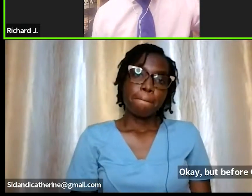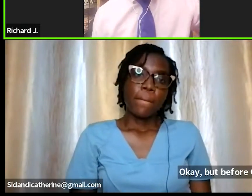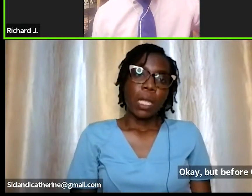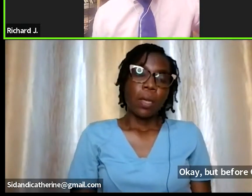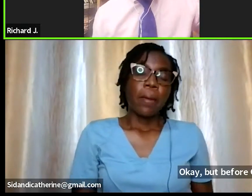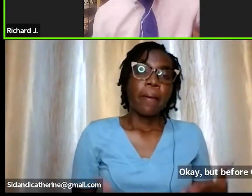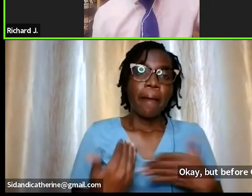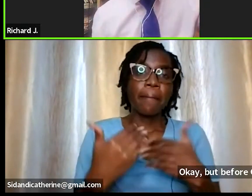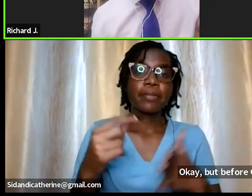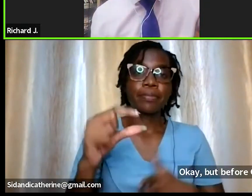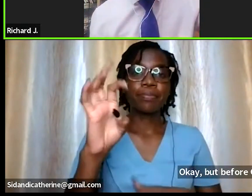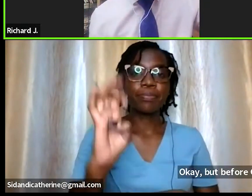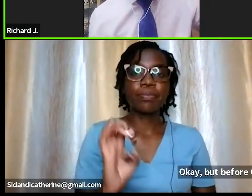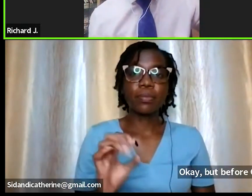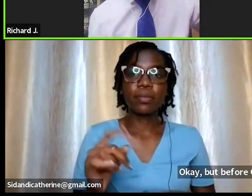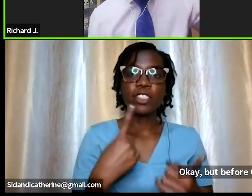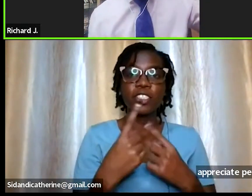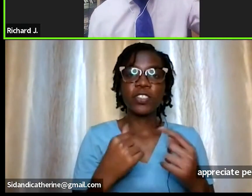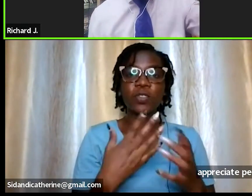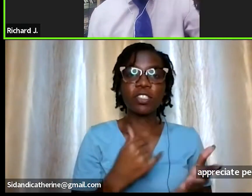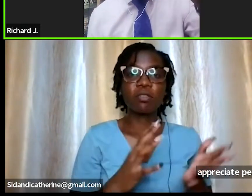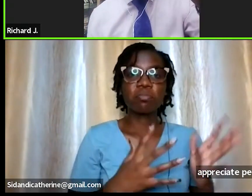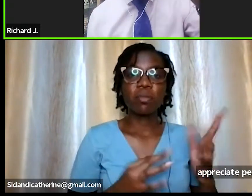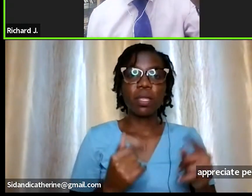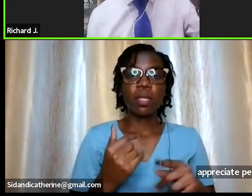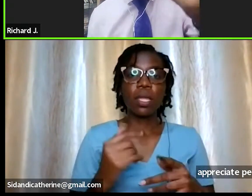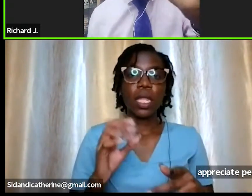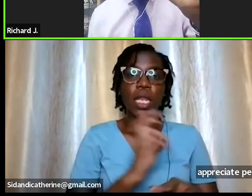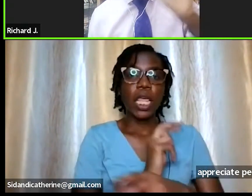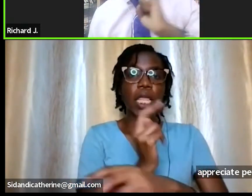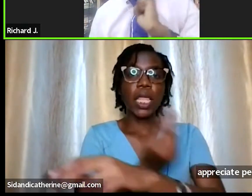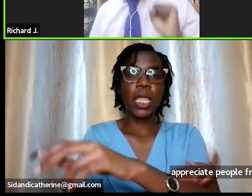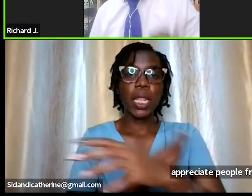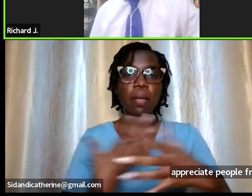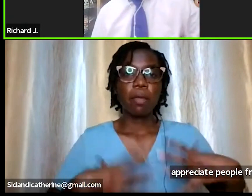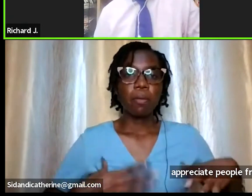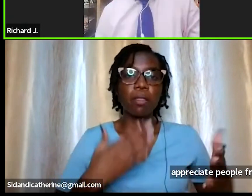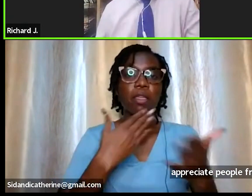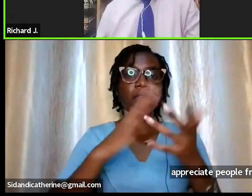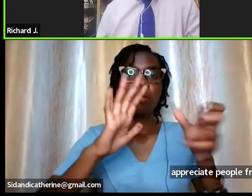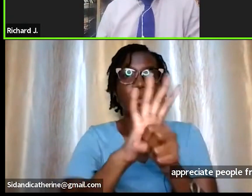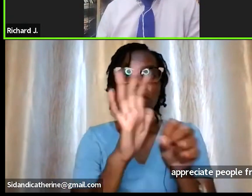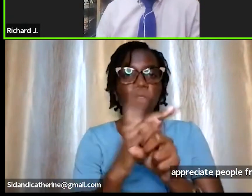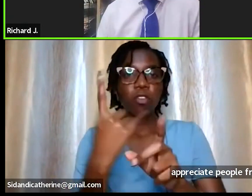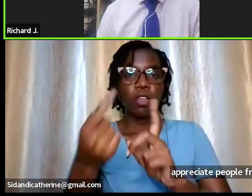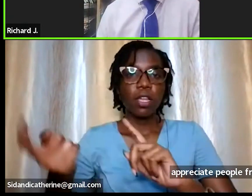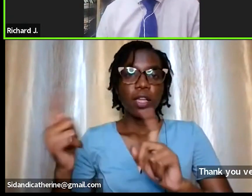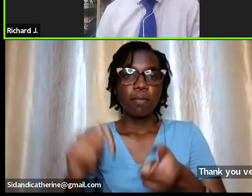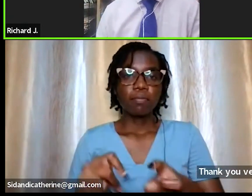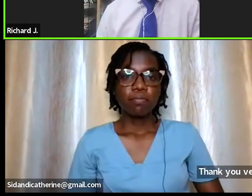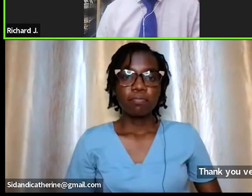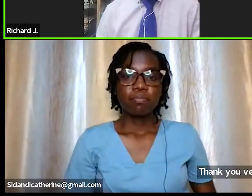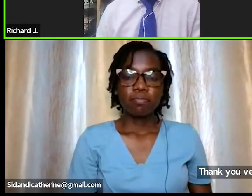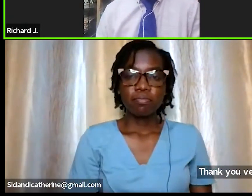from Nigeria. I've seen Damirora is here. Thank you very much for coming. Okay, Grace.